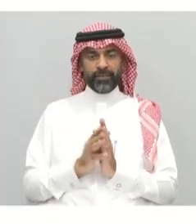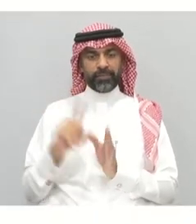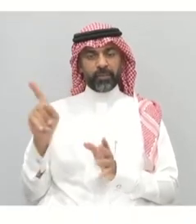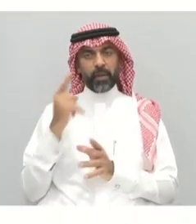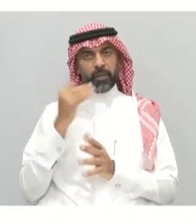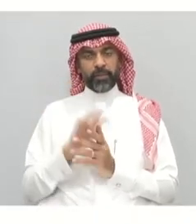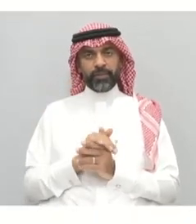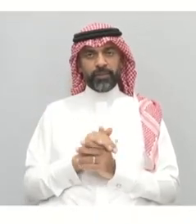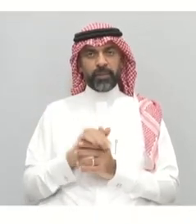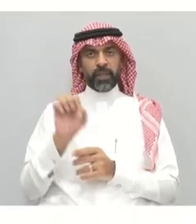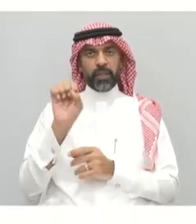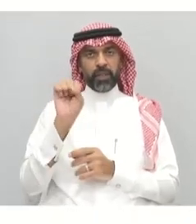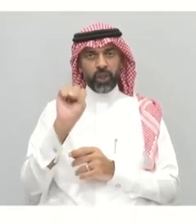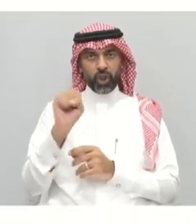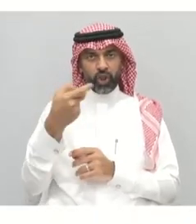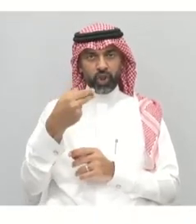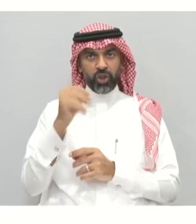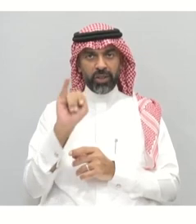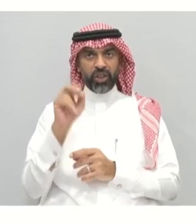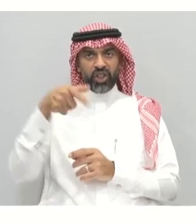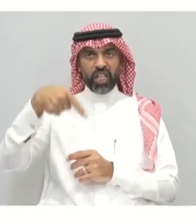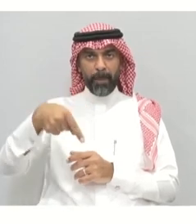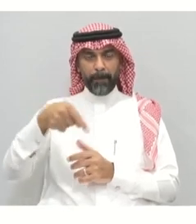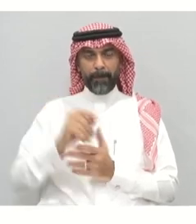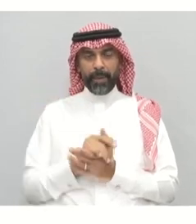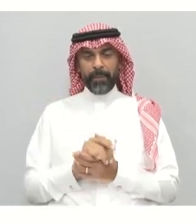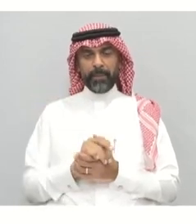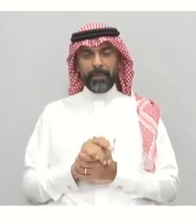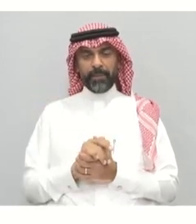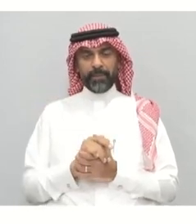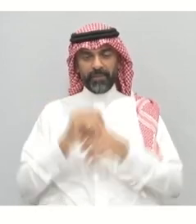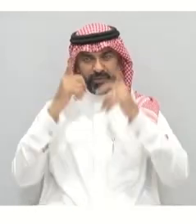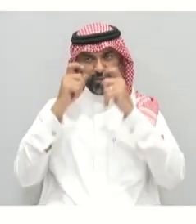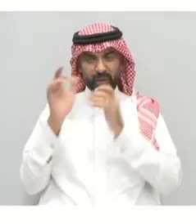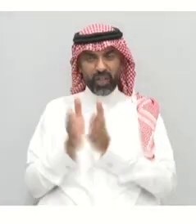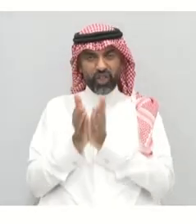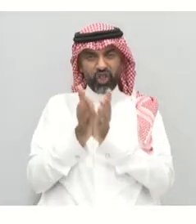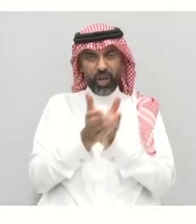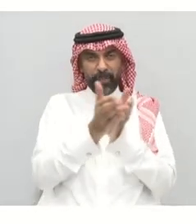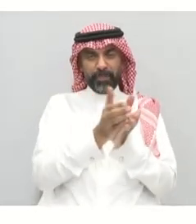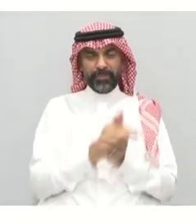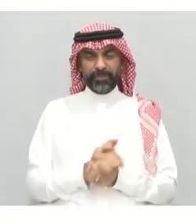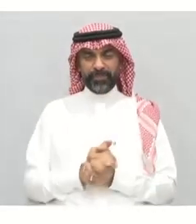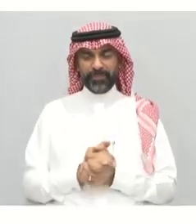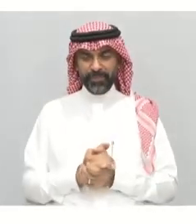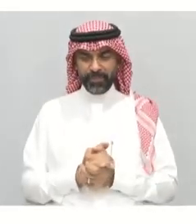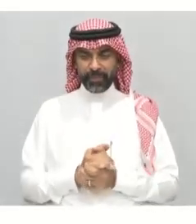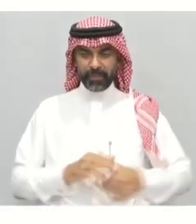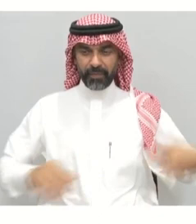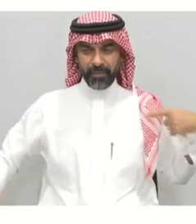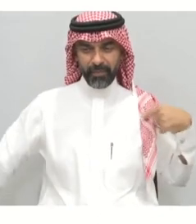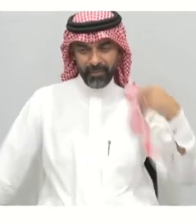As an ship, ship. Look at this picture. This is a ship, ship.